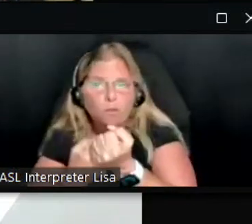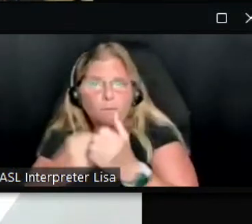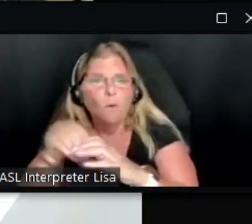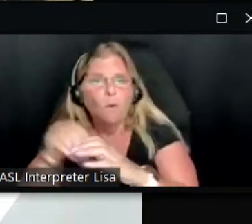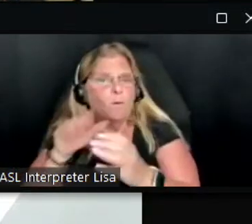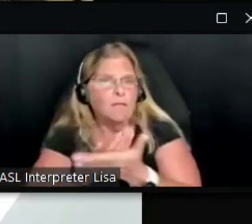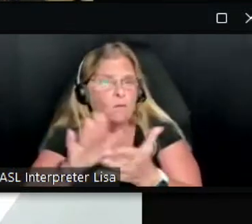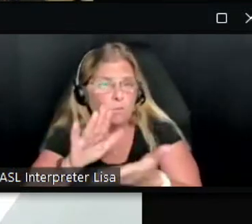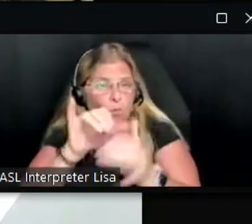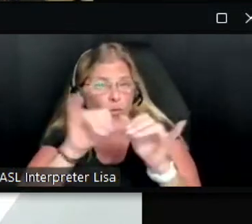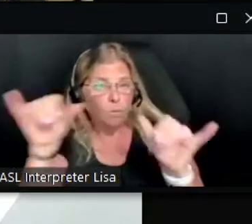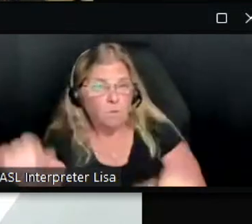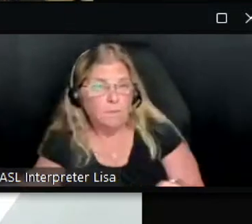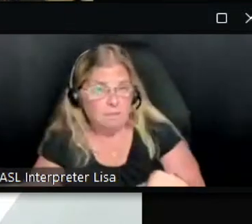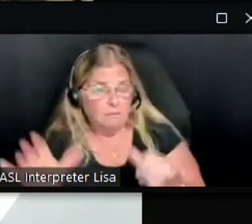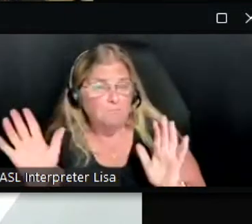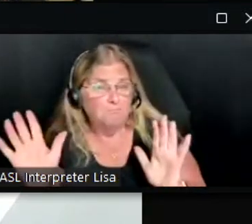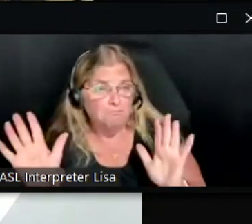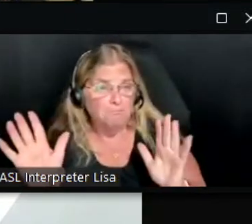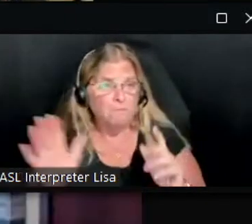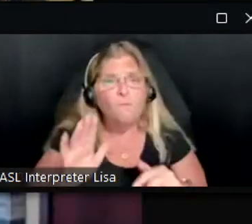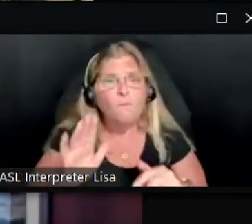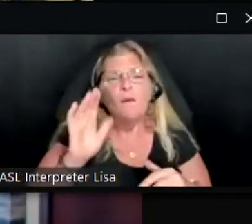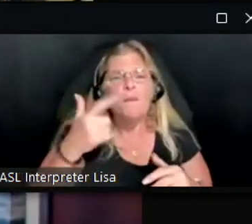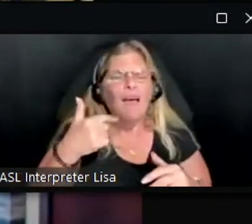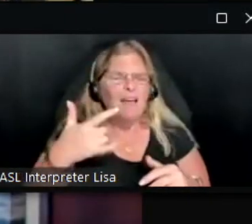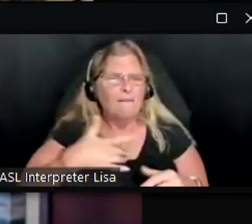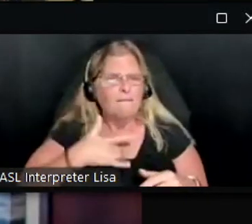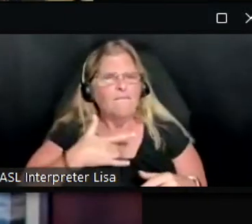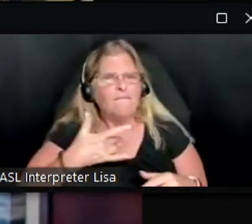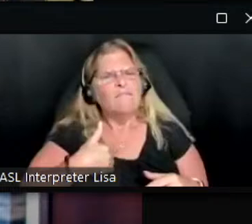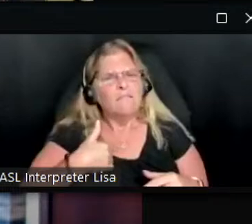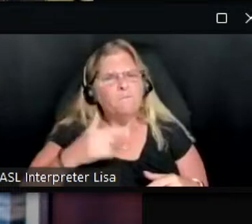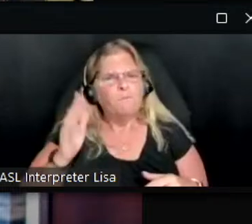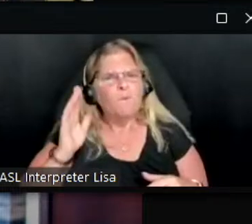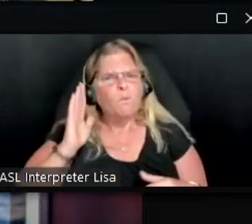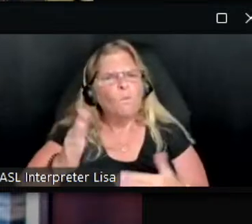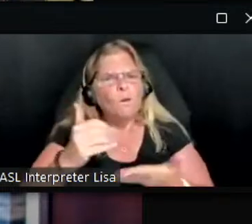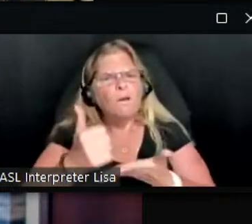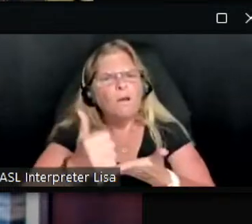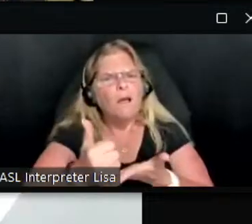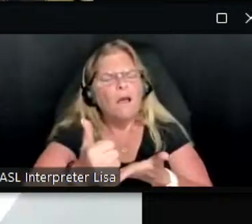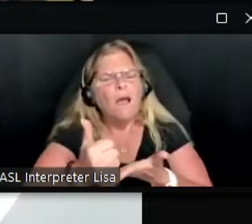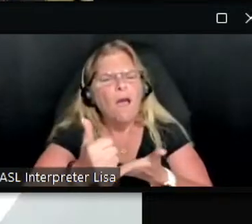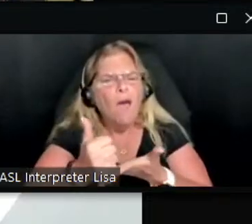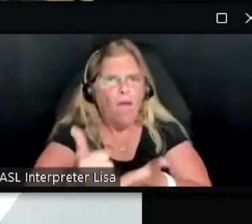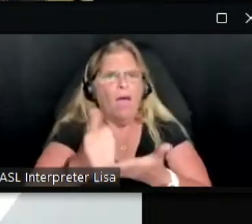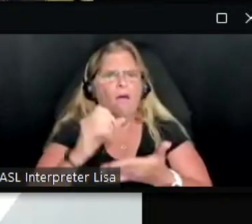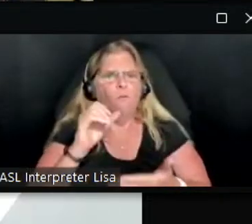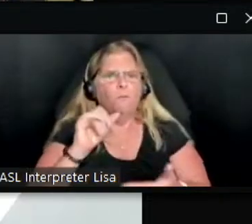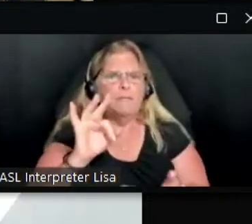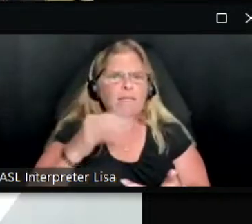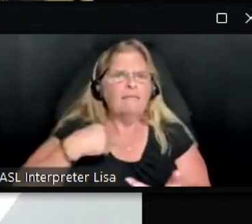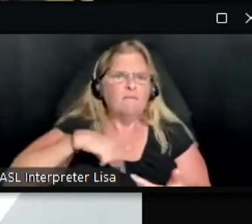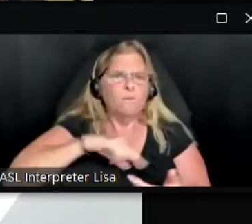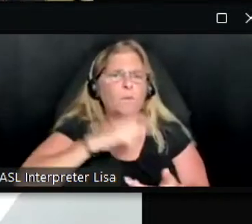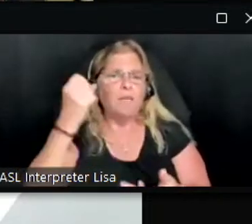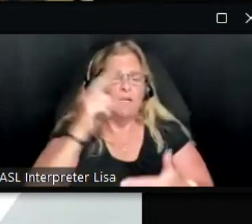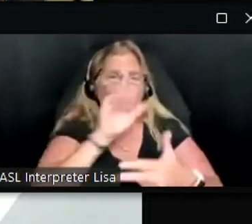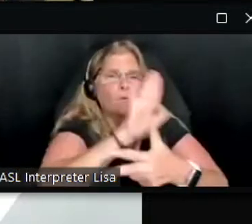systems. But it seems to me it would be helpful to understand the different